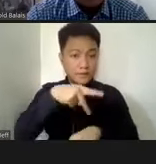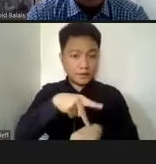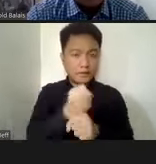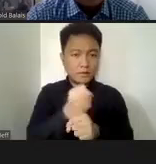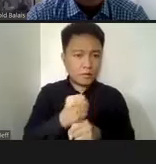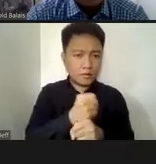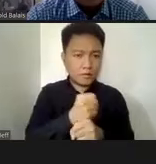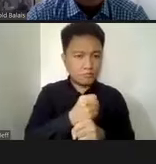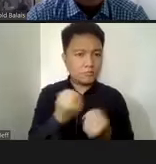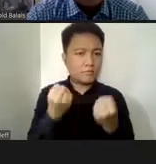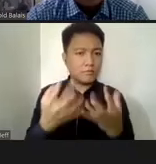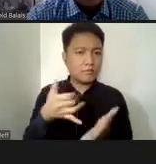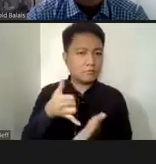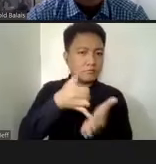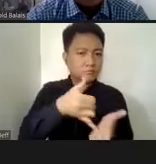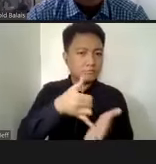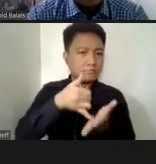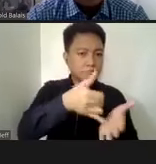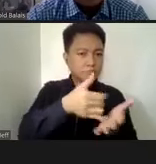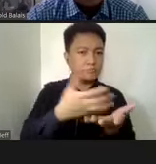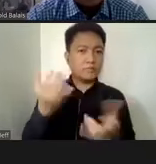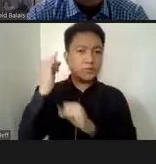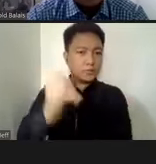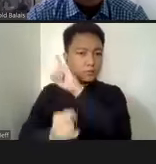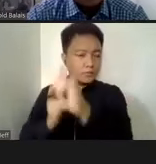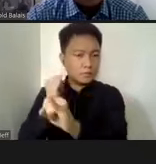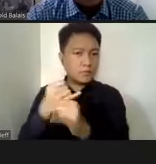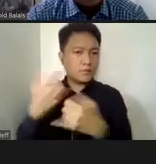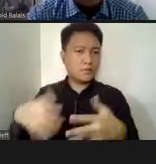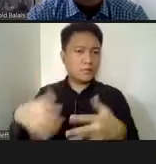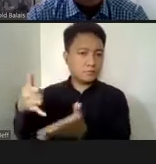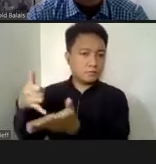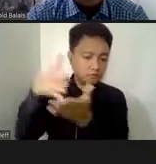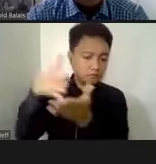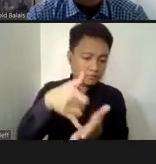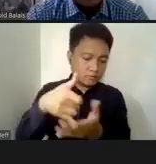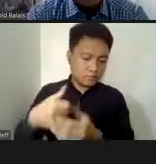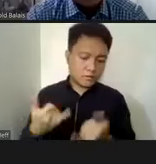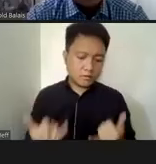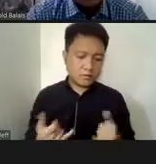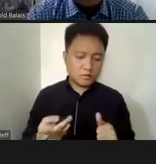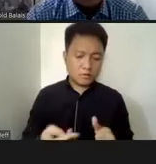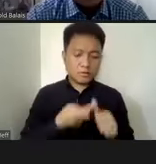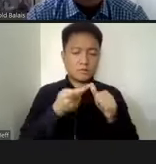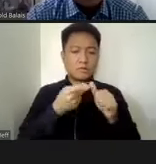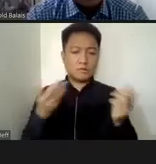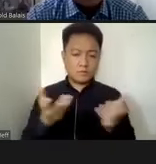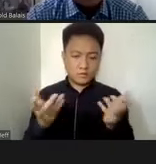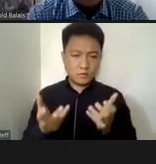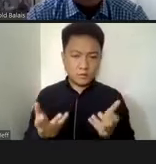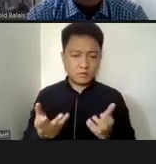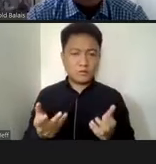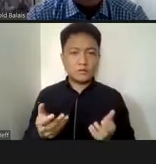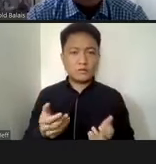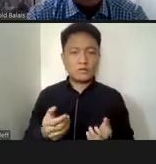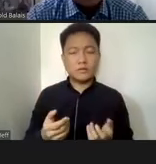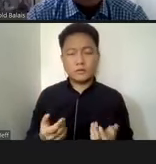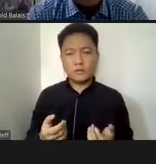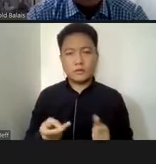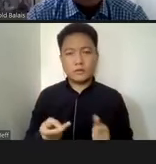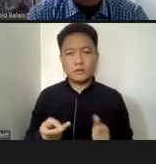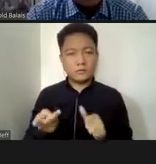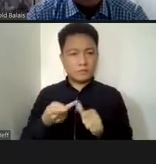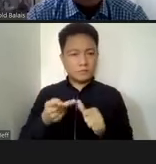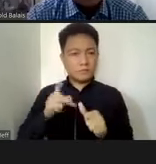priority be in pushing recognition of our beans worldwide or the domestic market first? I